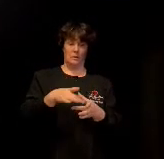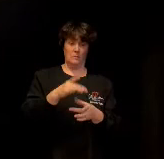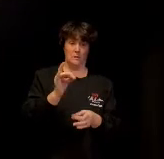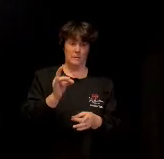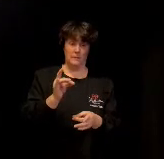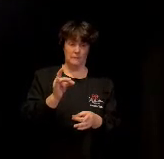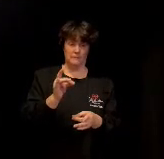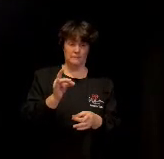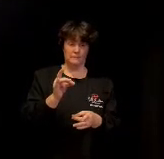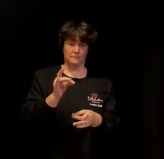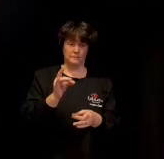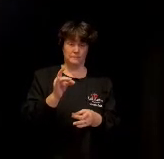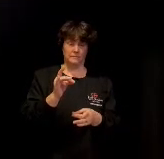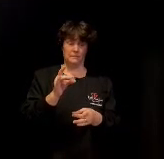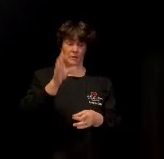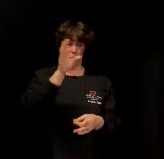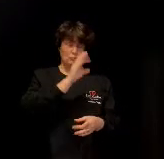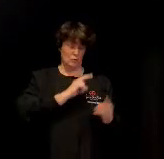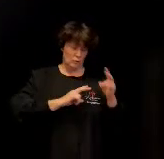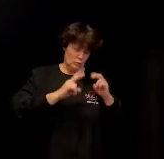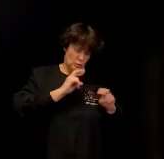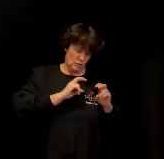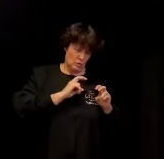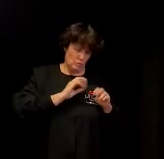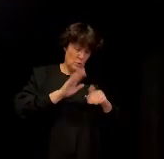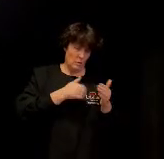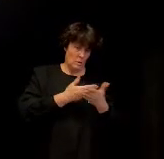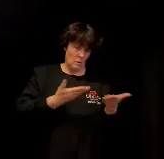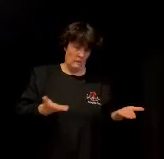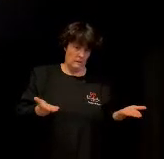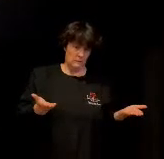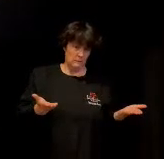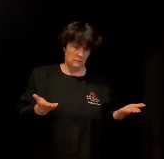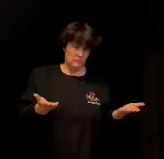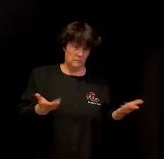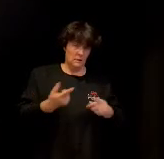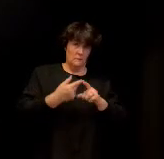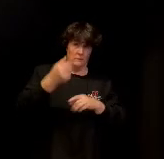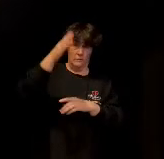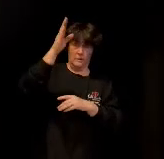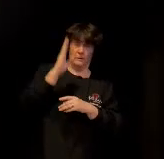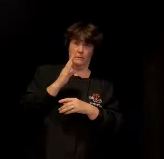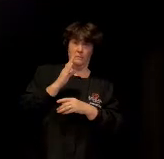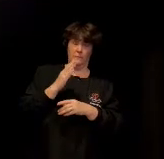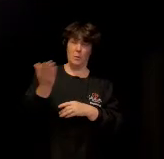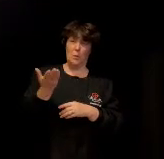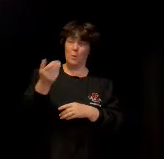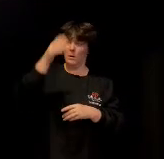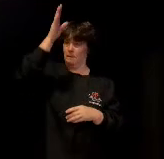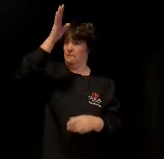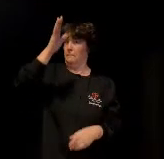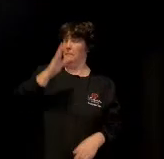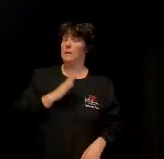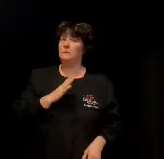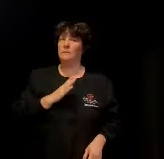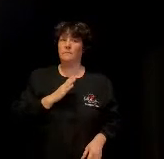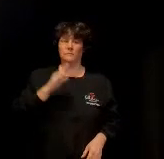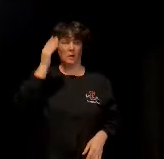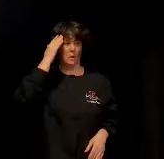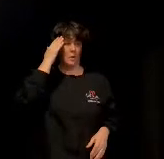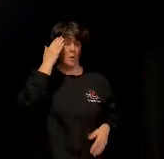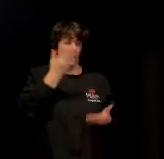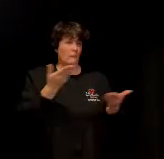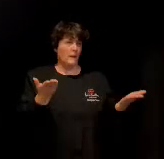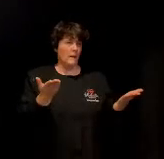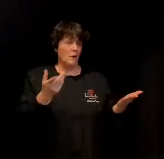For the Spirit searches all things, yes, the deep things of God. For what man knows the things